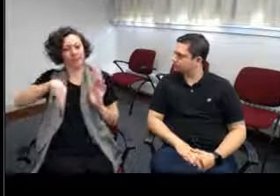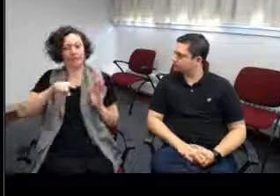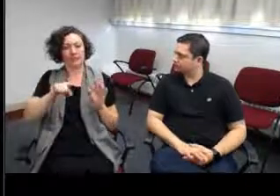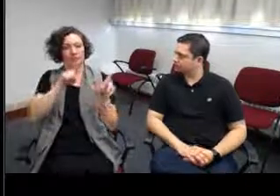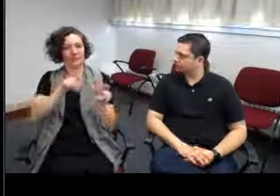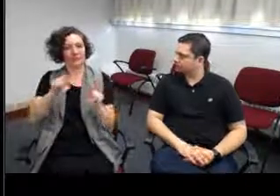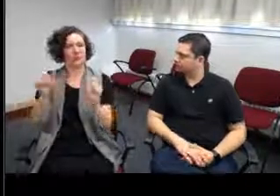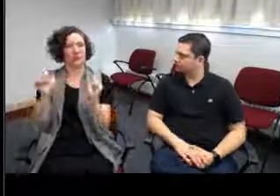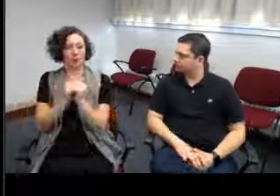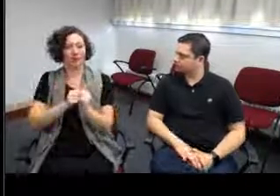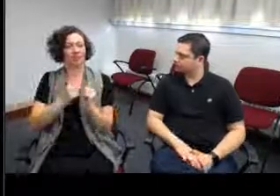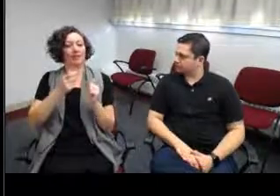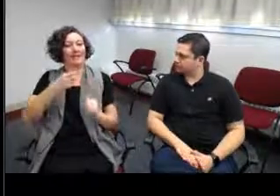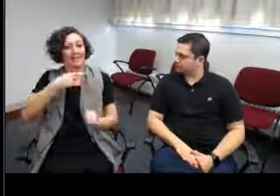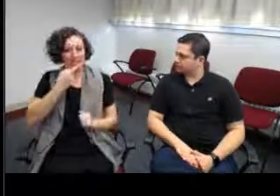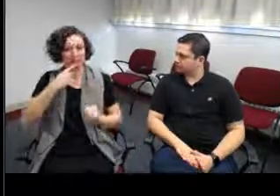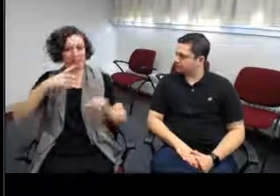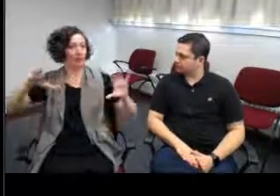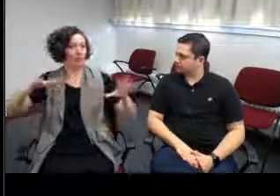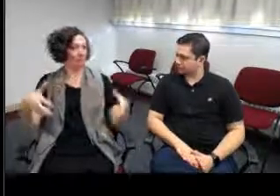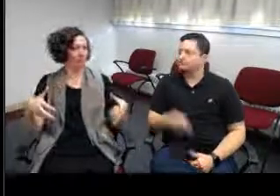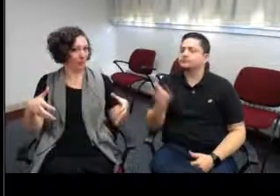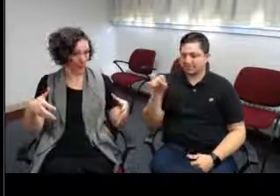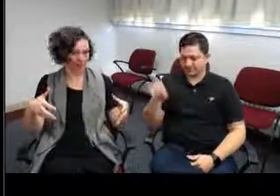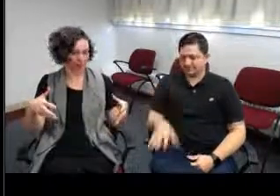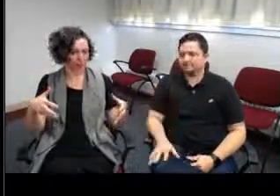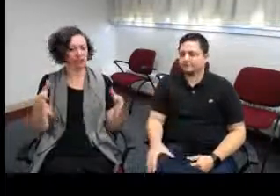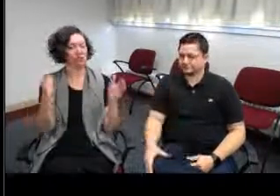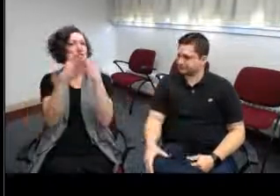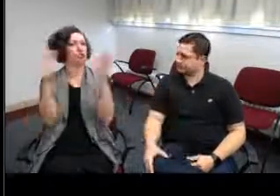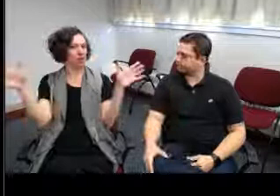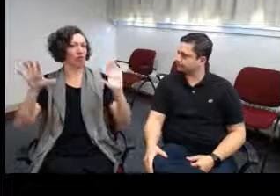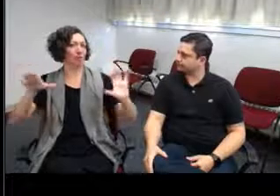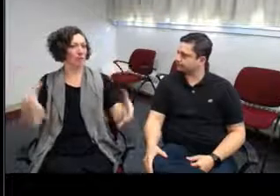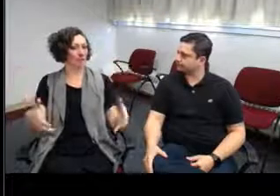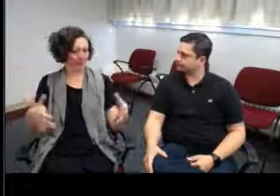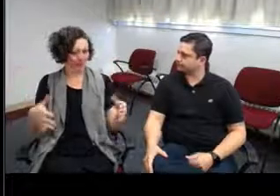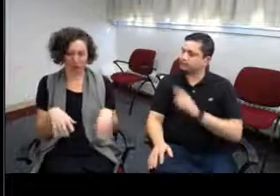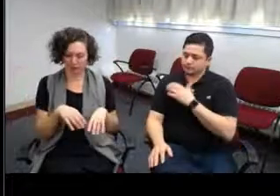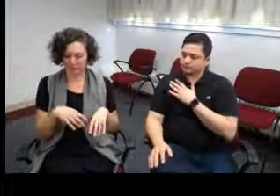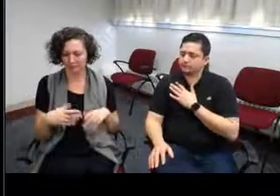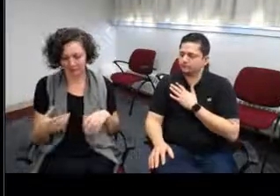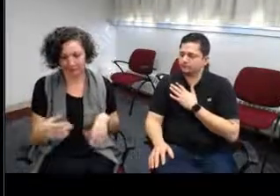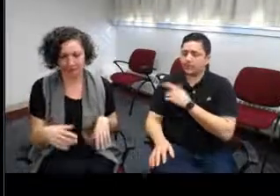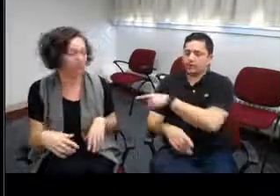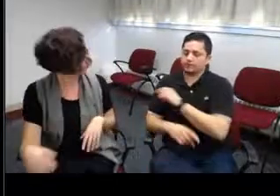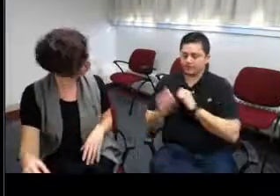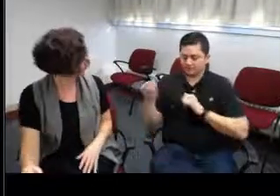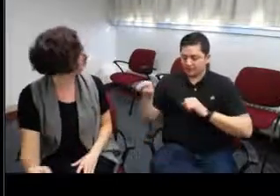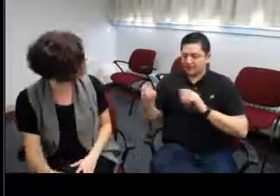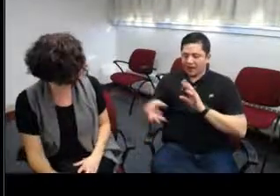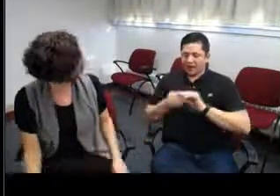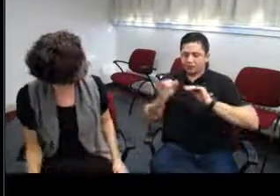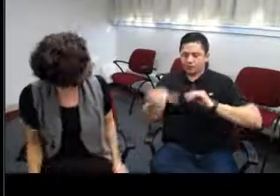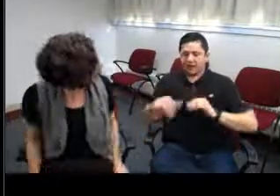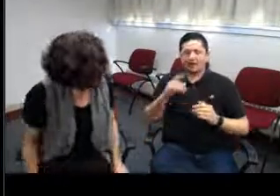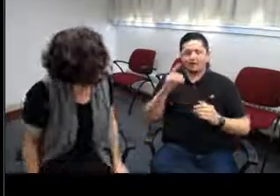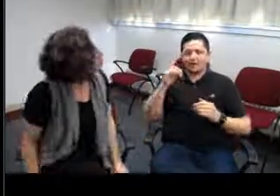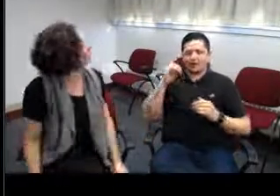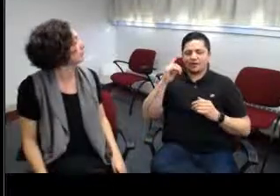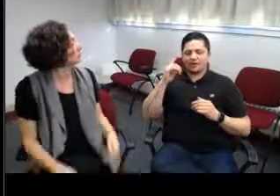important to emphasize that these have been tested on a hearing population. Right, exactly. A general hearing population.